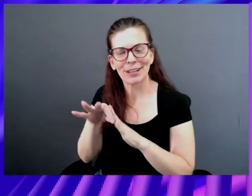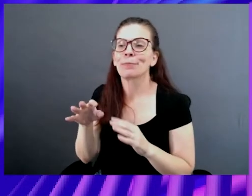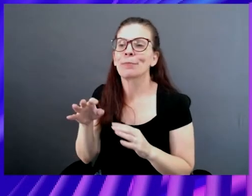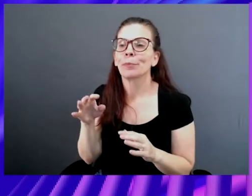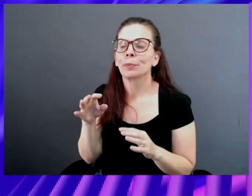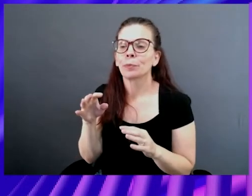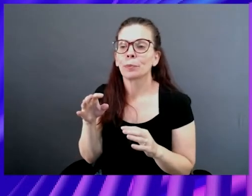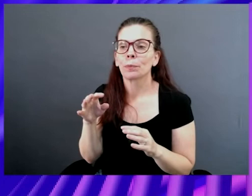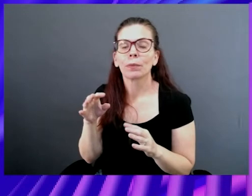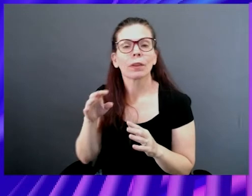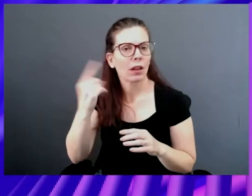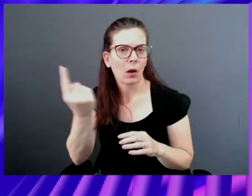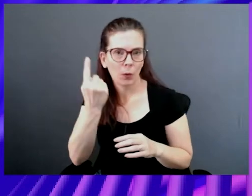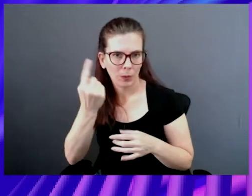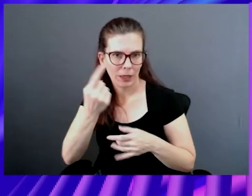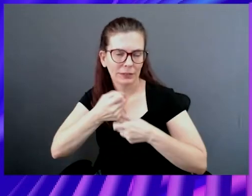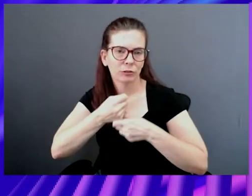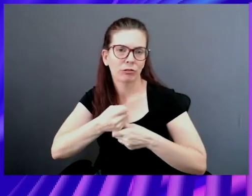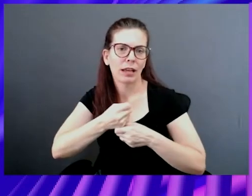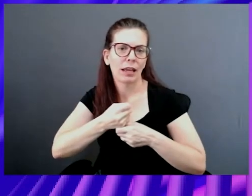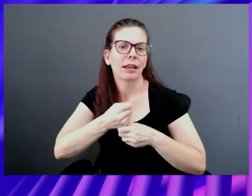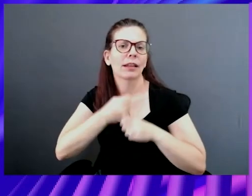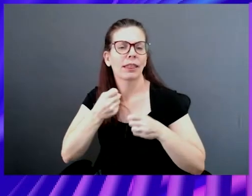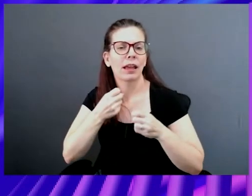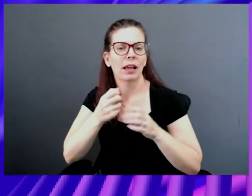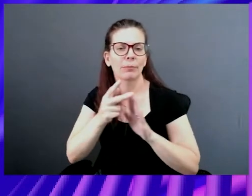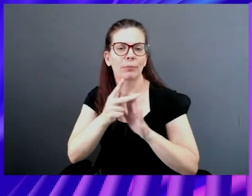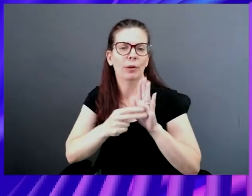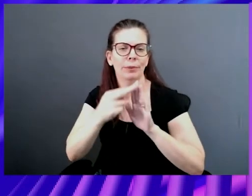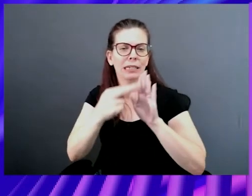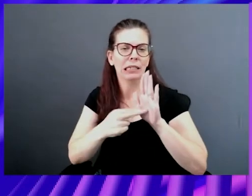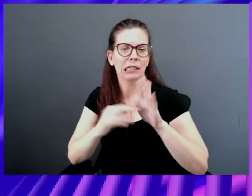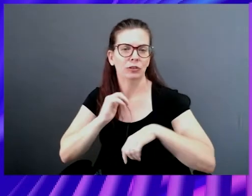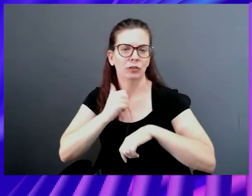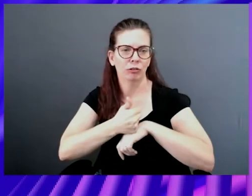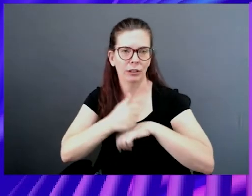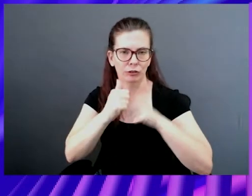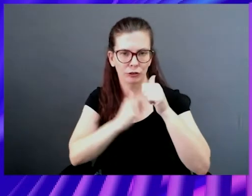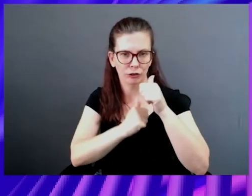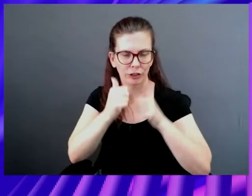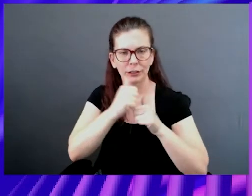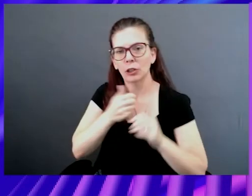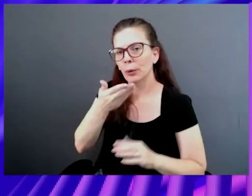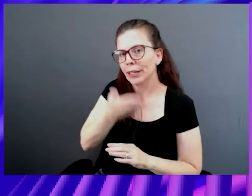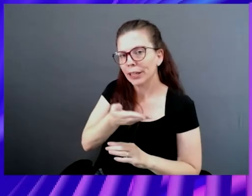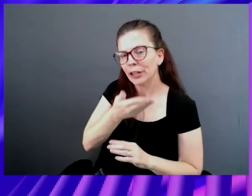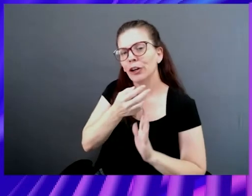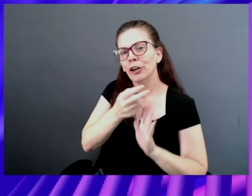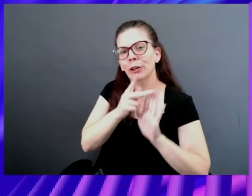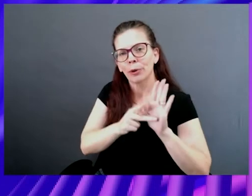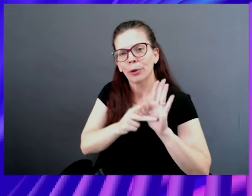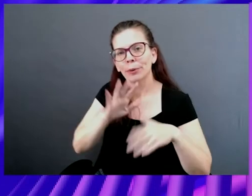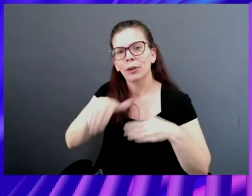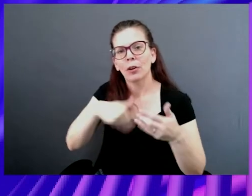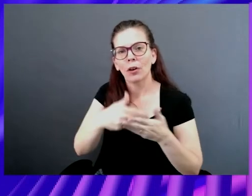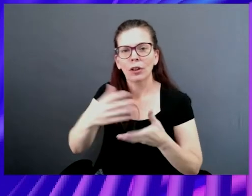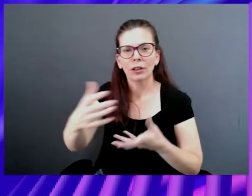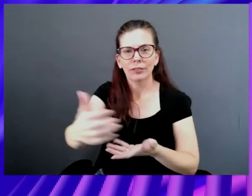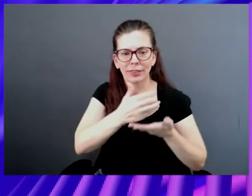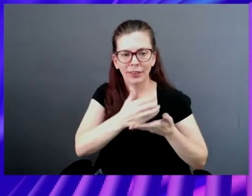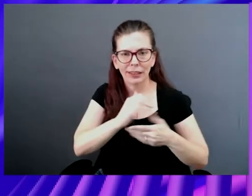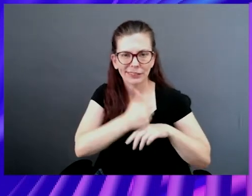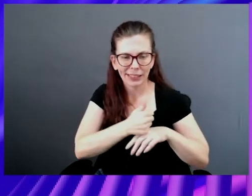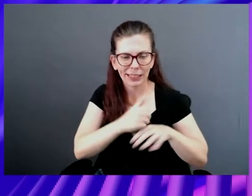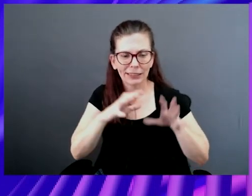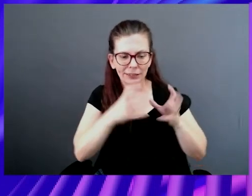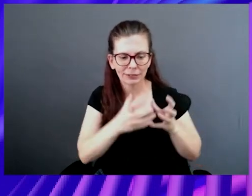you always create a property structure, right? It's always like, here's a property that contains all of the grab bags of the settings. Once you